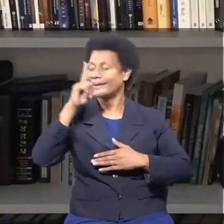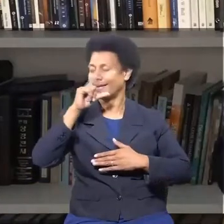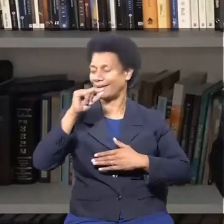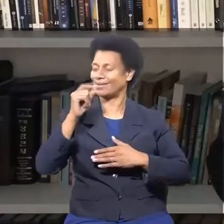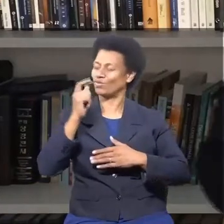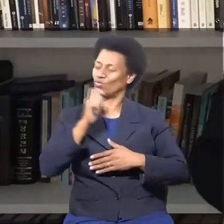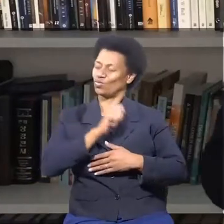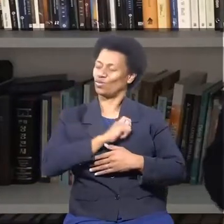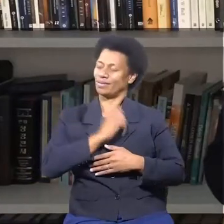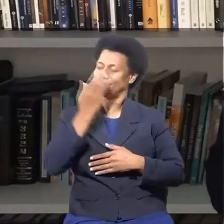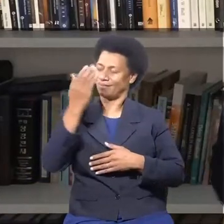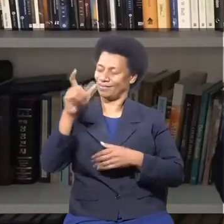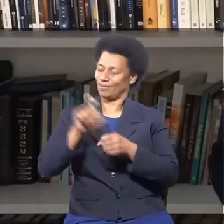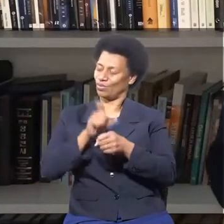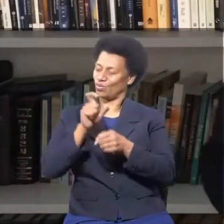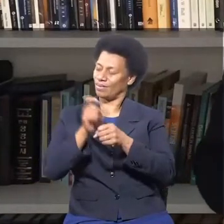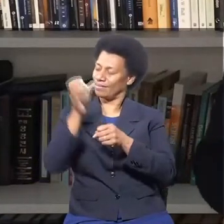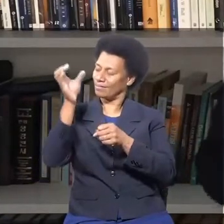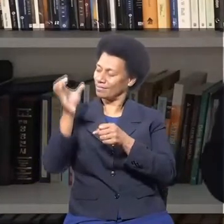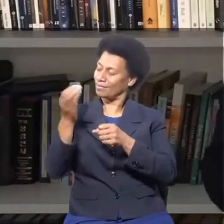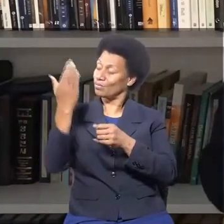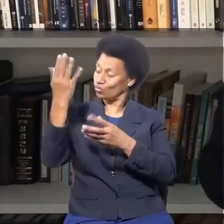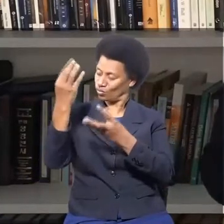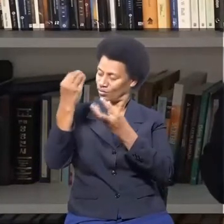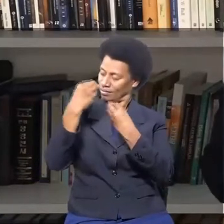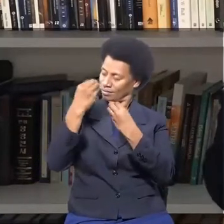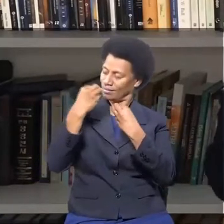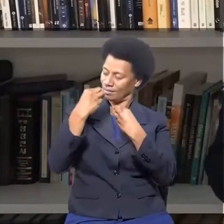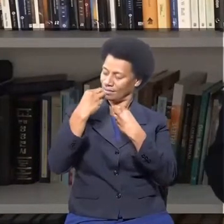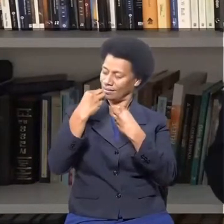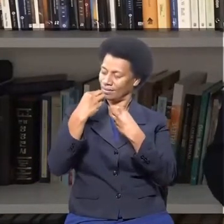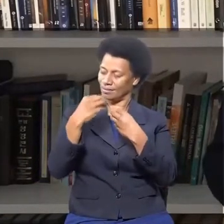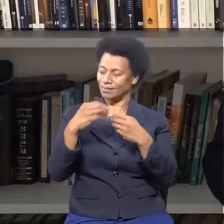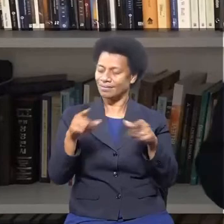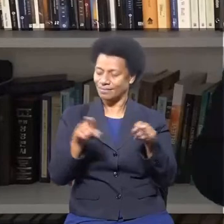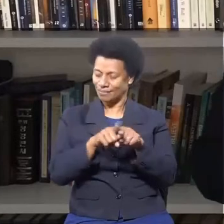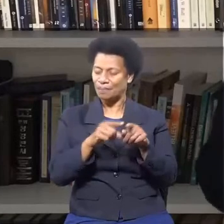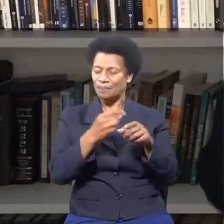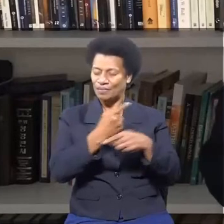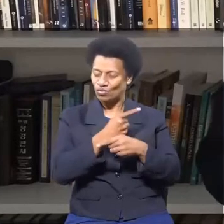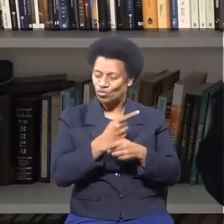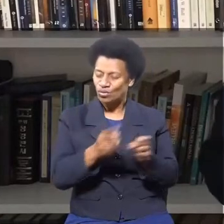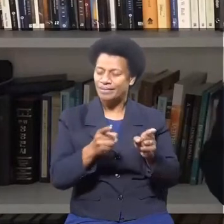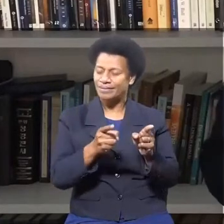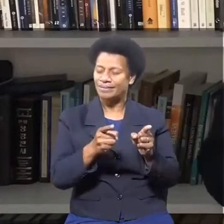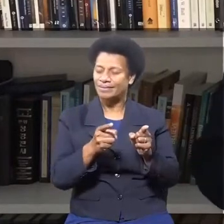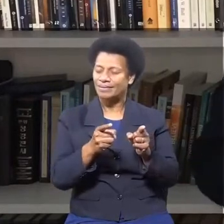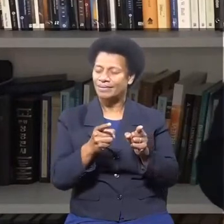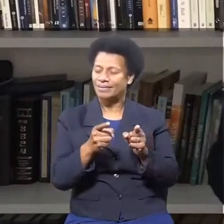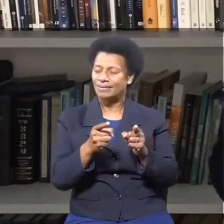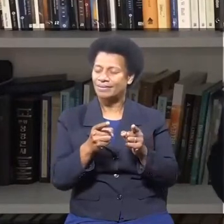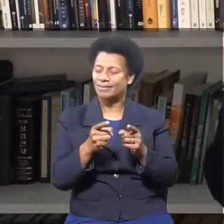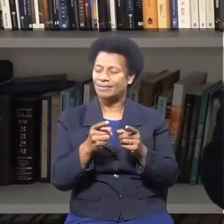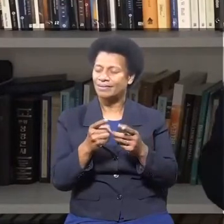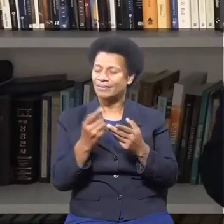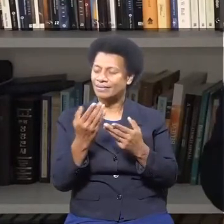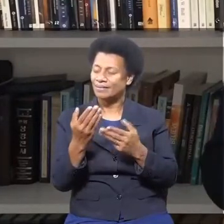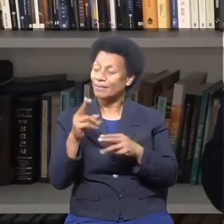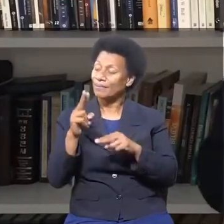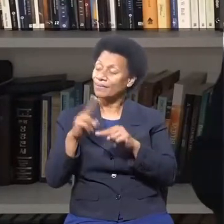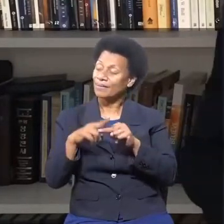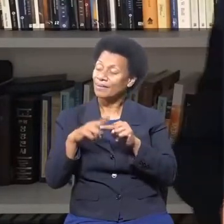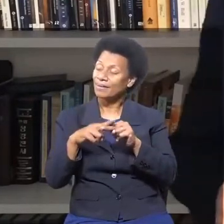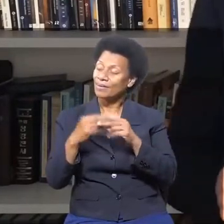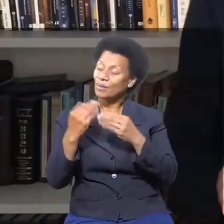you, that you created just as you taught us in Genesis and in the Ten Commandments as